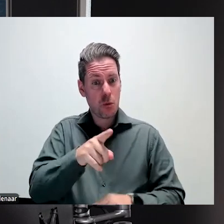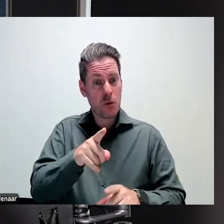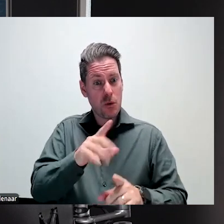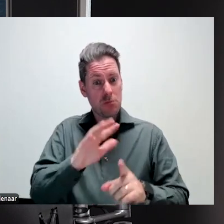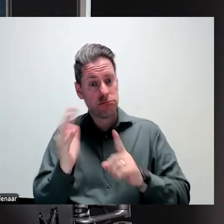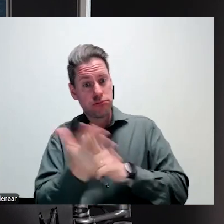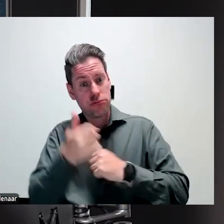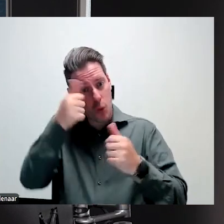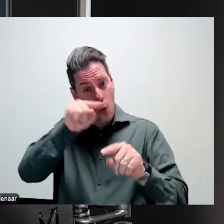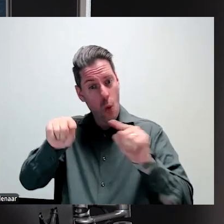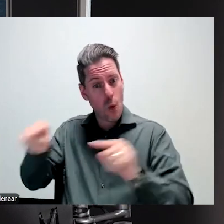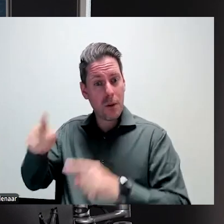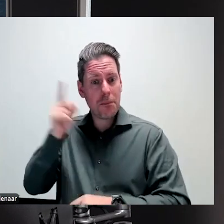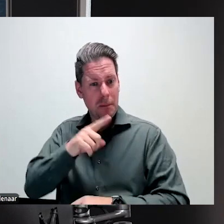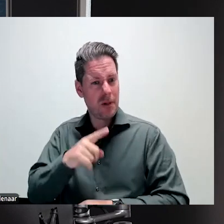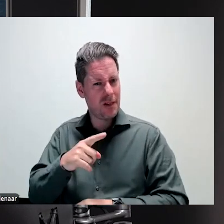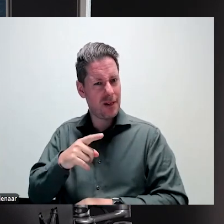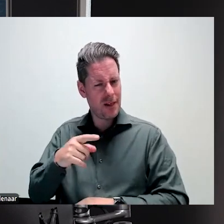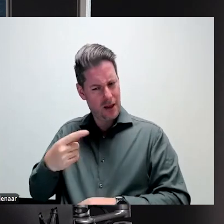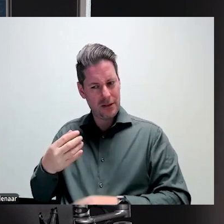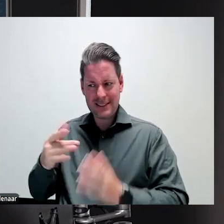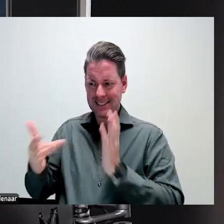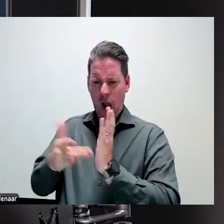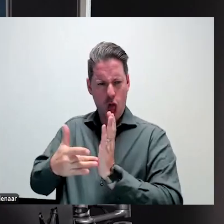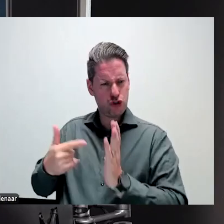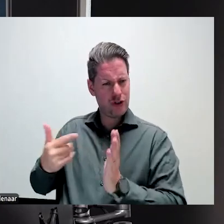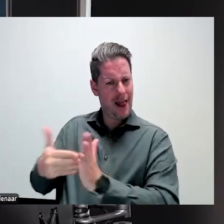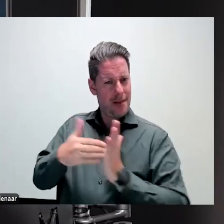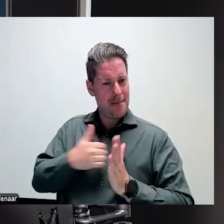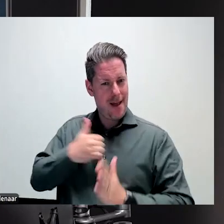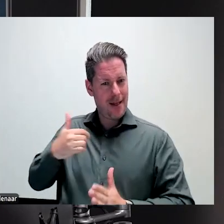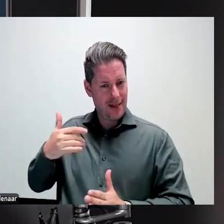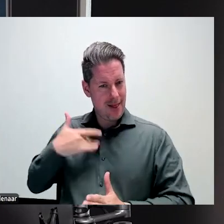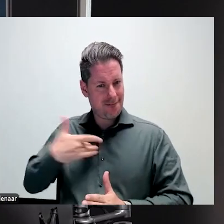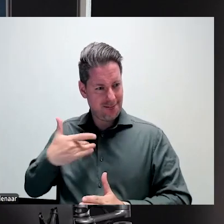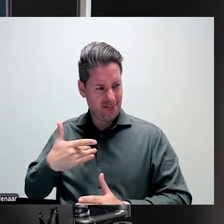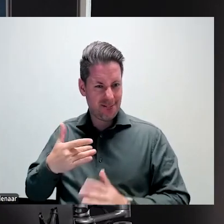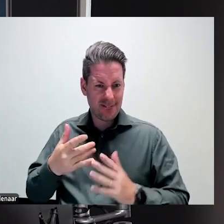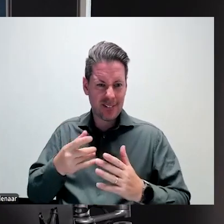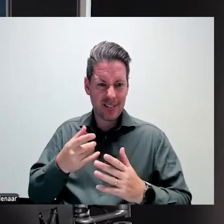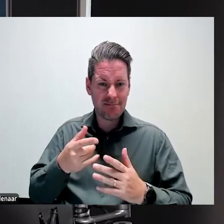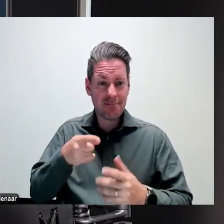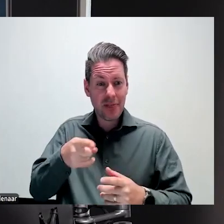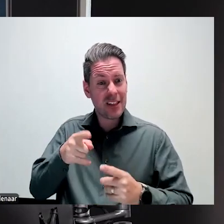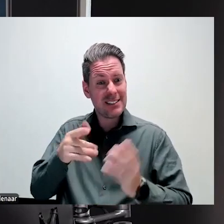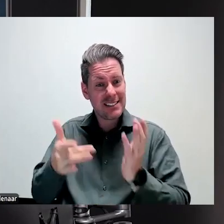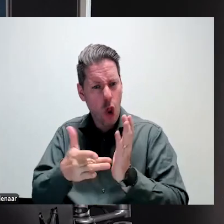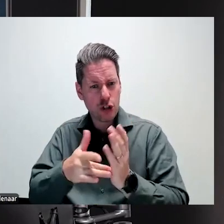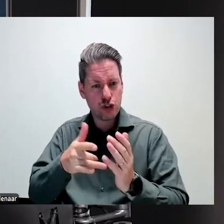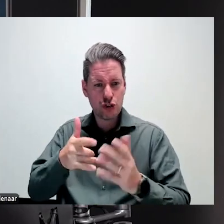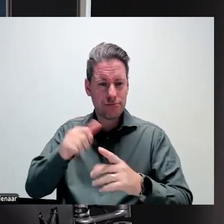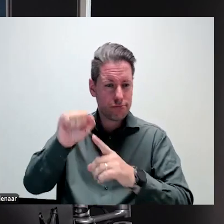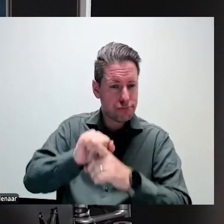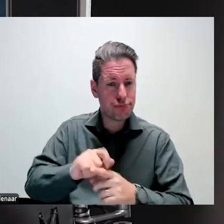over time to improve access and inclusivity. Sometimes these tweaks or changes you might even consider as